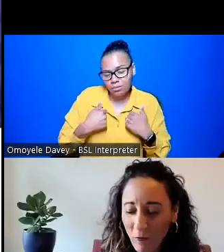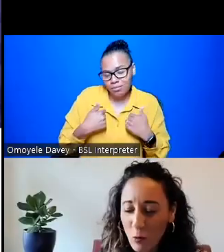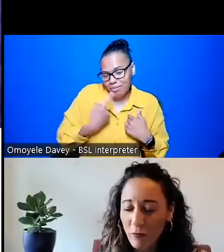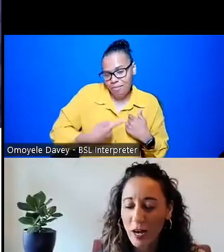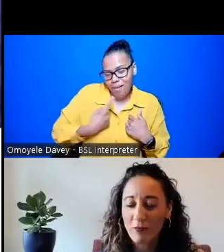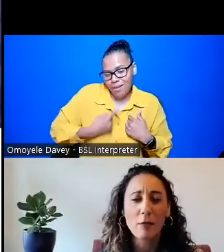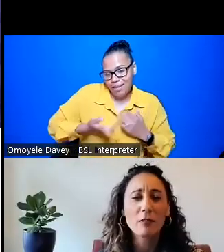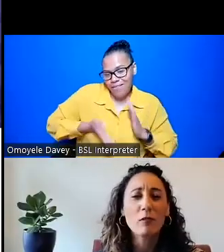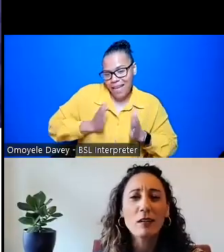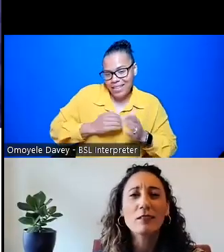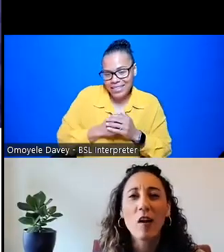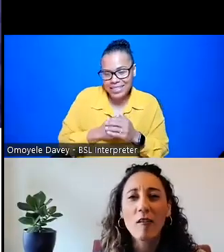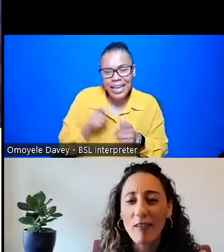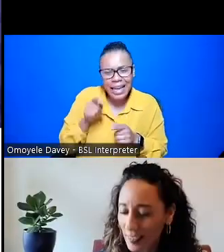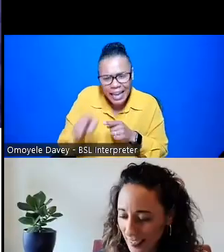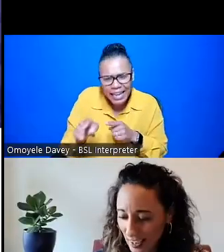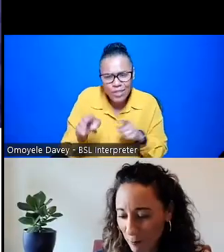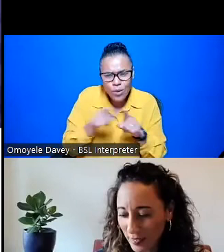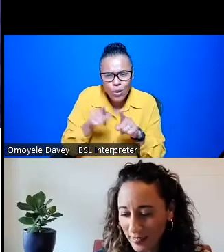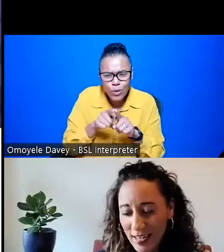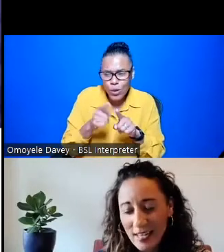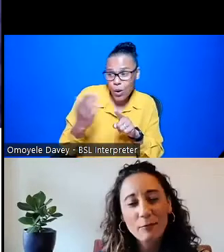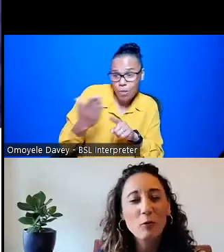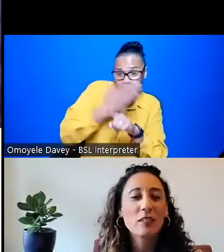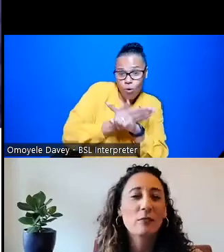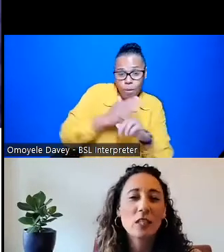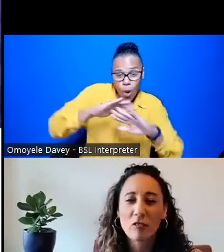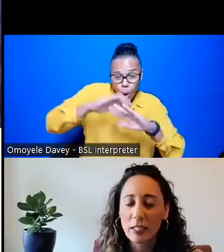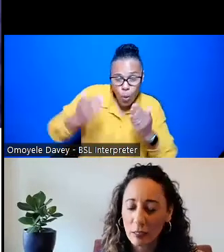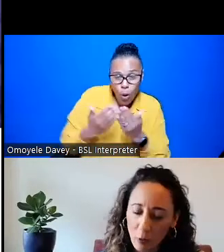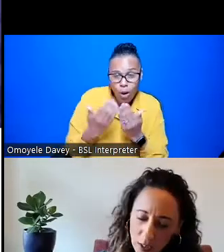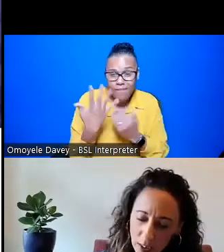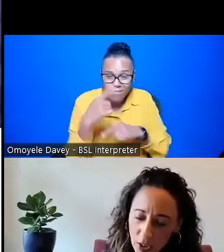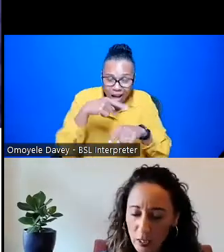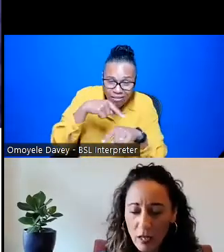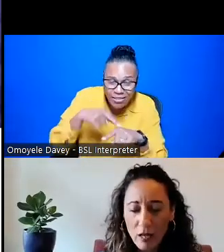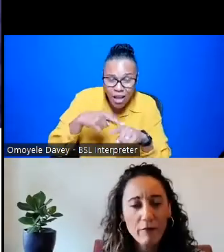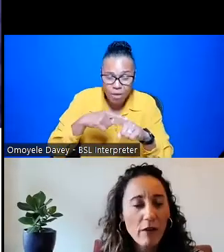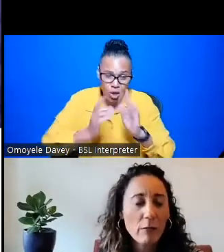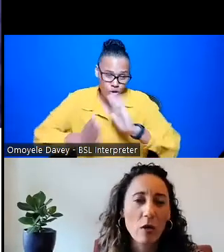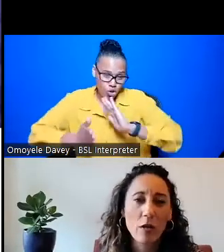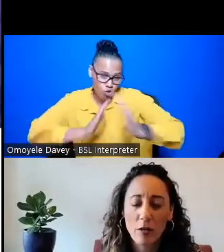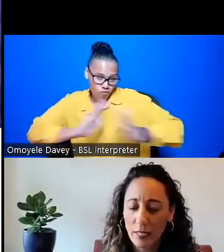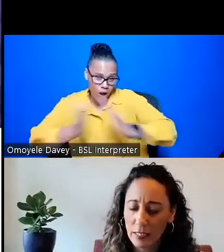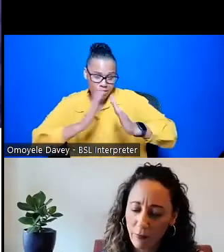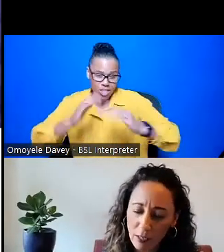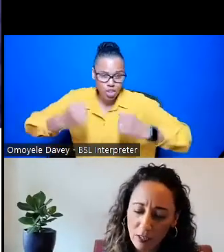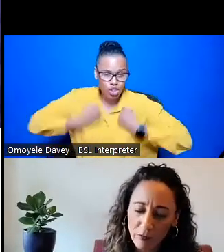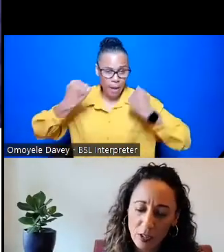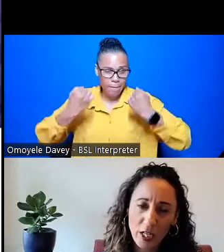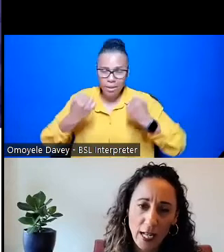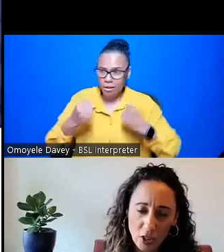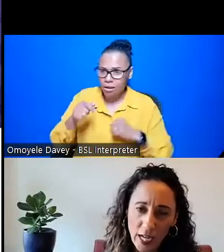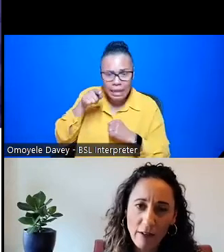a former 5 times world karate champion, sports administrator, politician, very well known. He's a founder